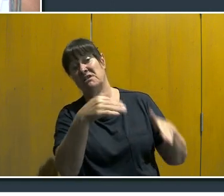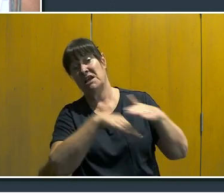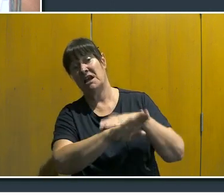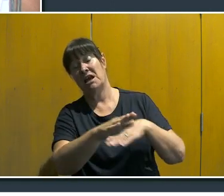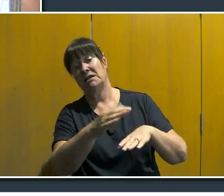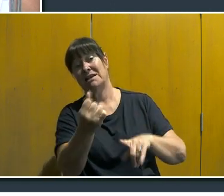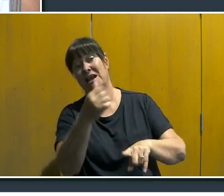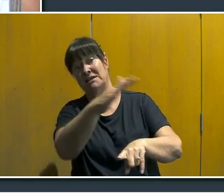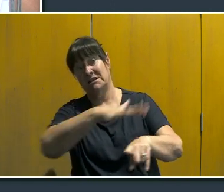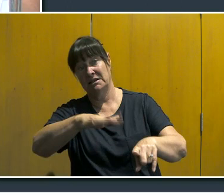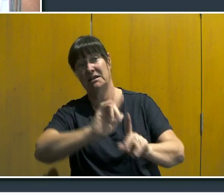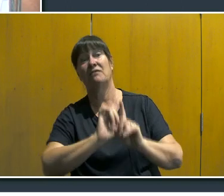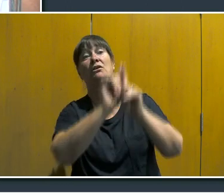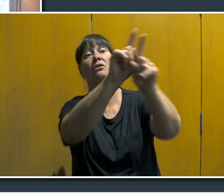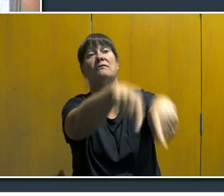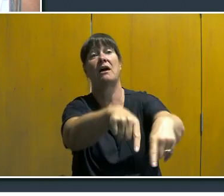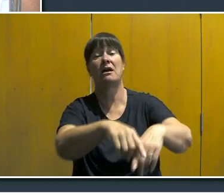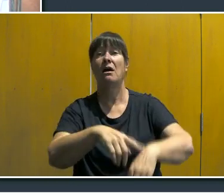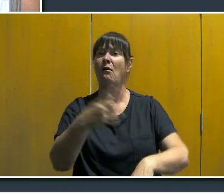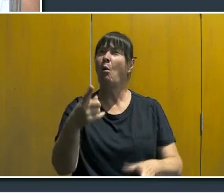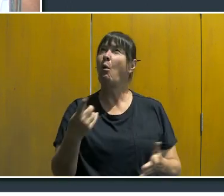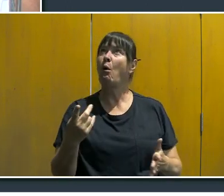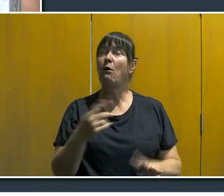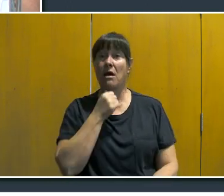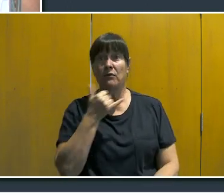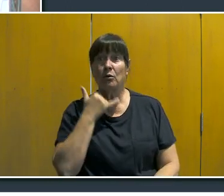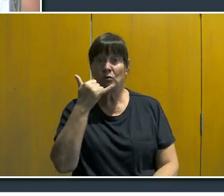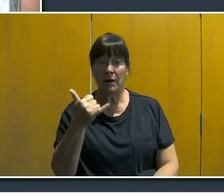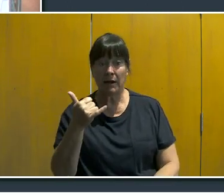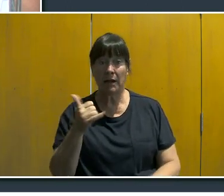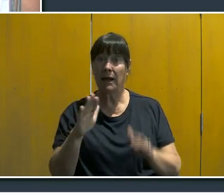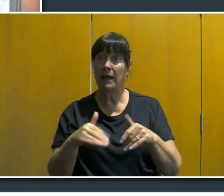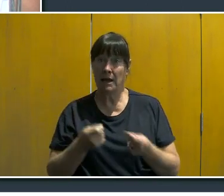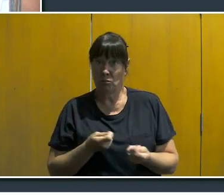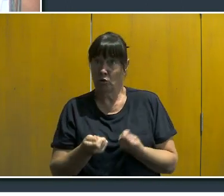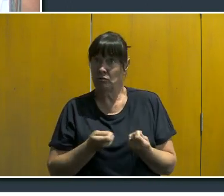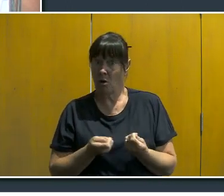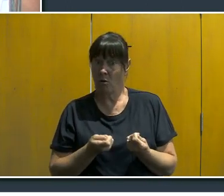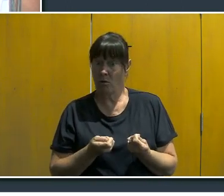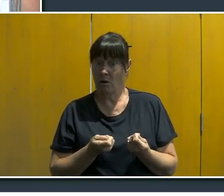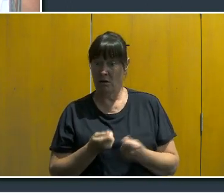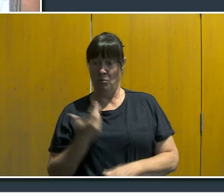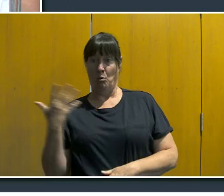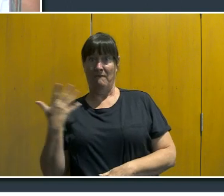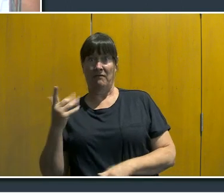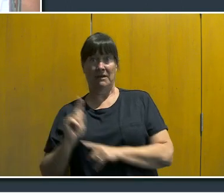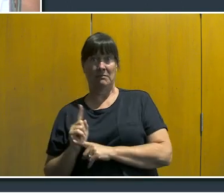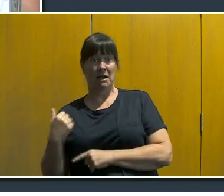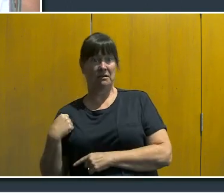as far. If you rang animal control, for example, because you had an issue out there, ours is 15 minutes